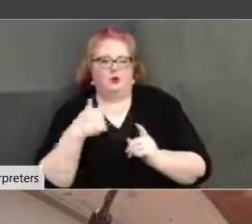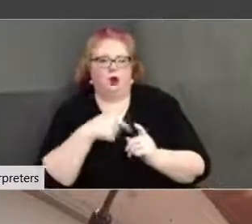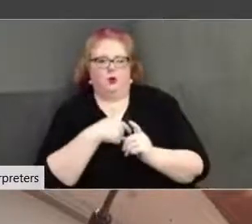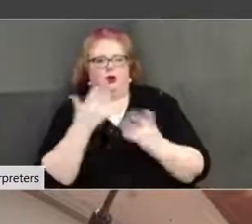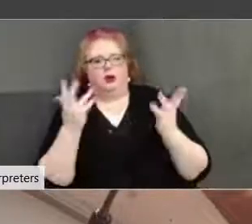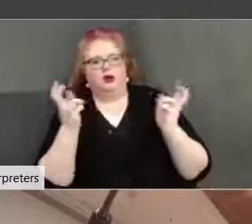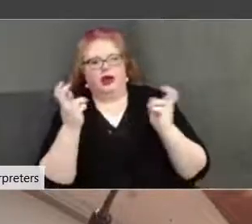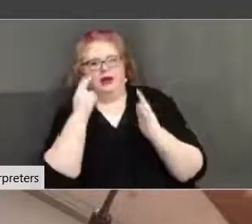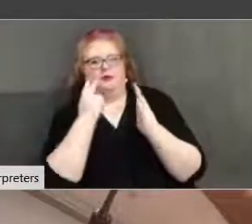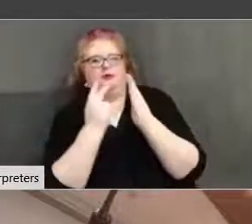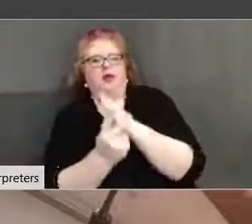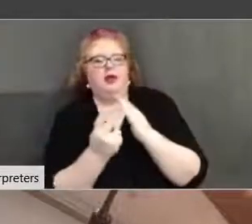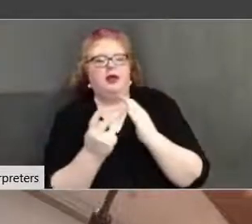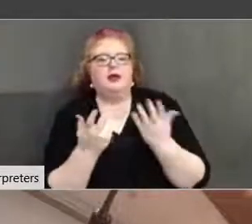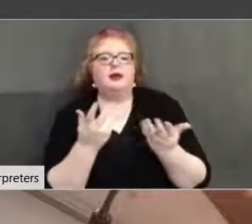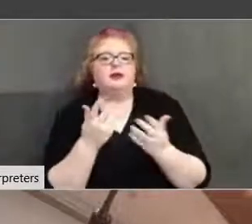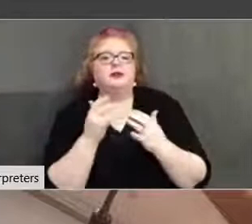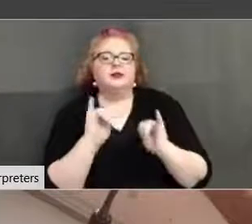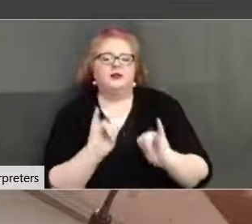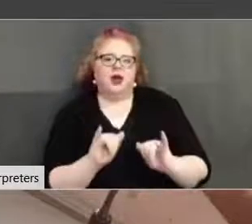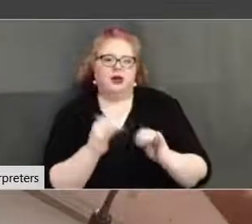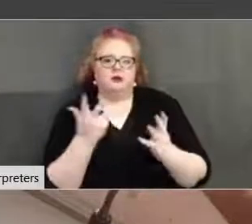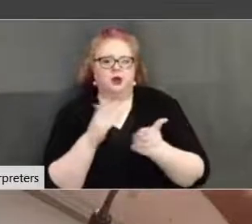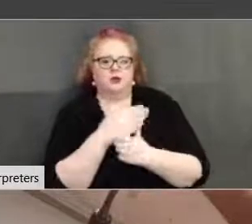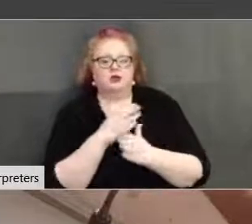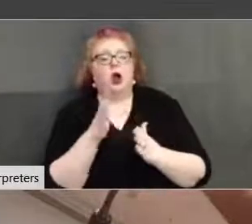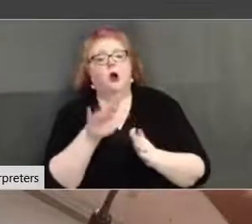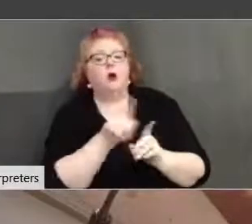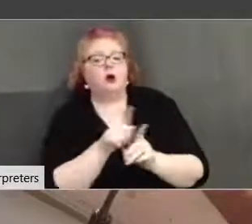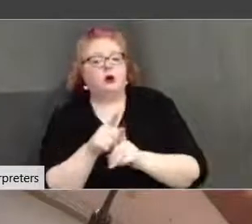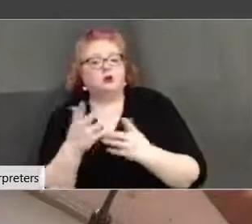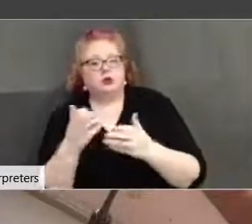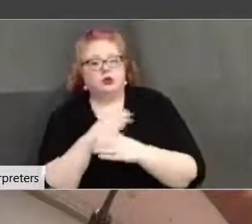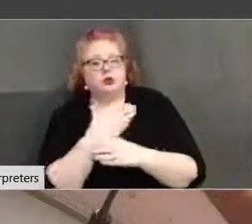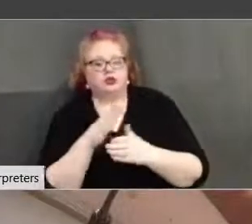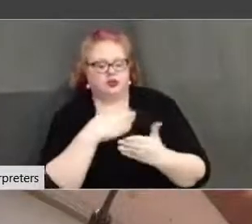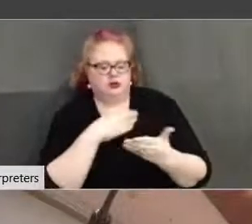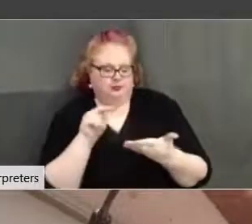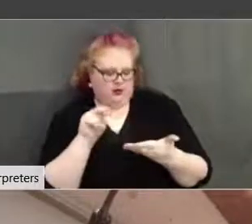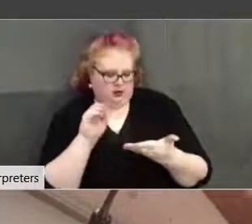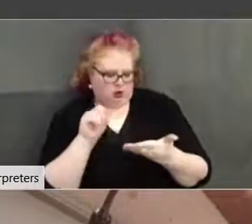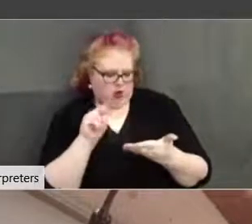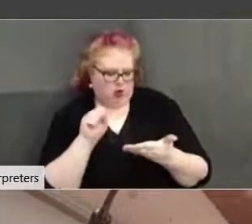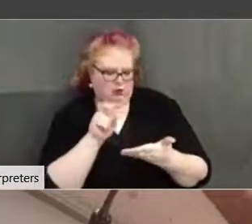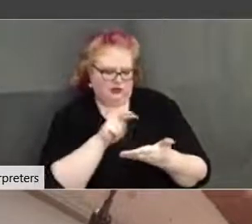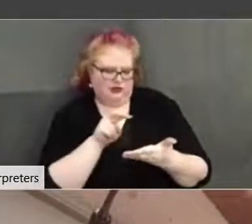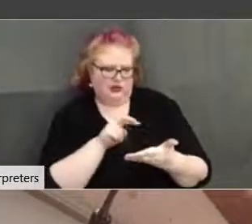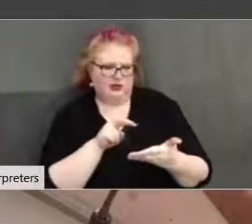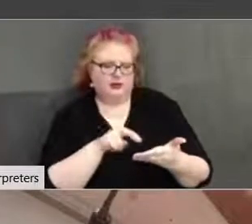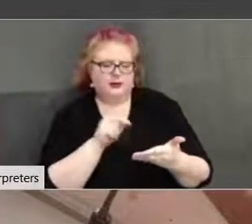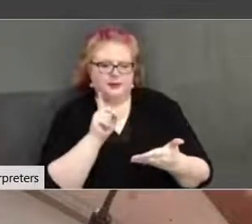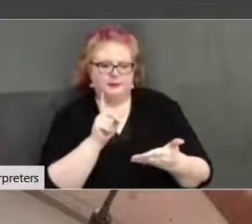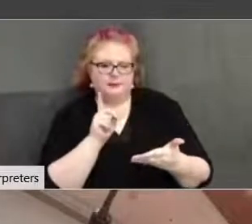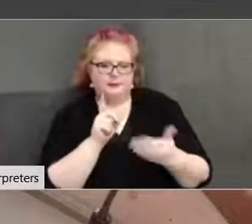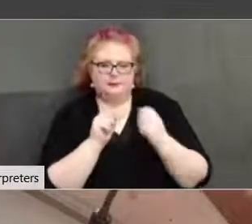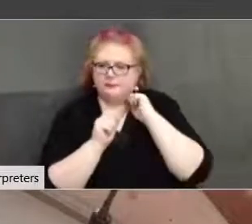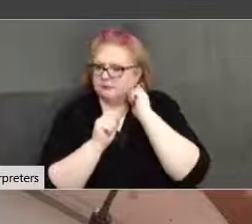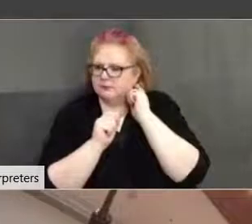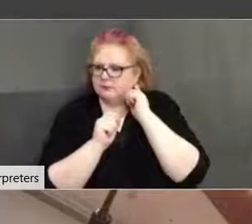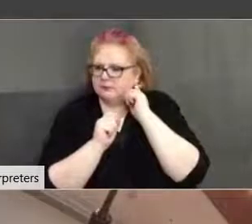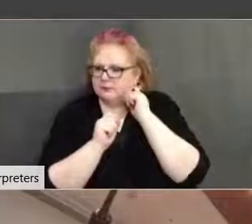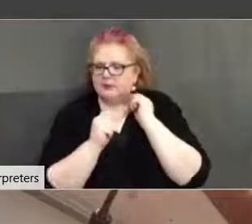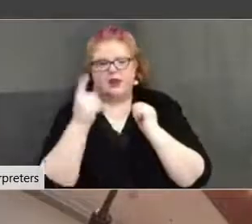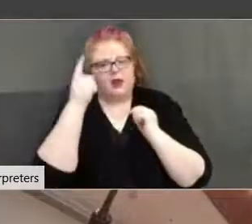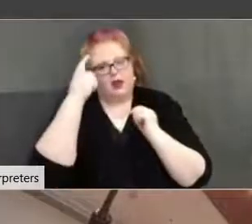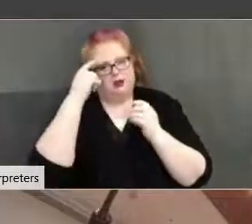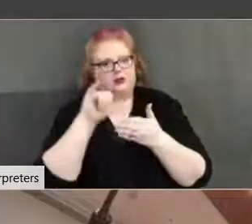share, as I look at some of my notes to provide some things back, I do think, and Director Computer